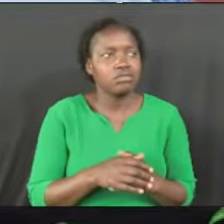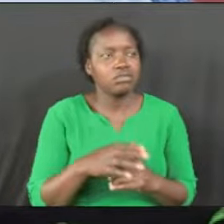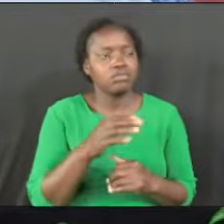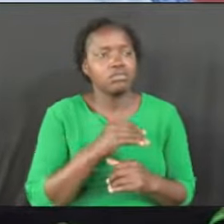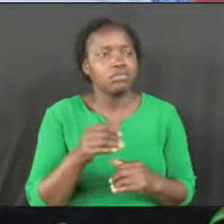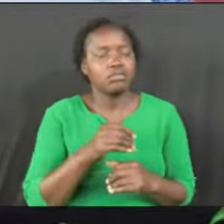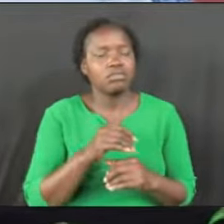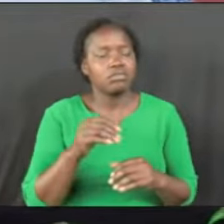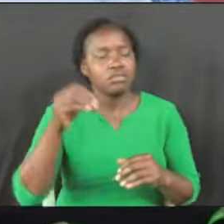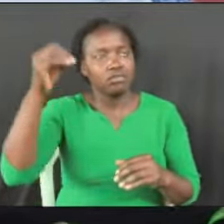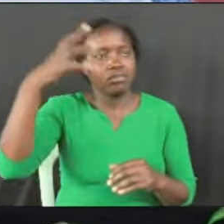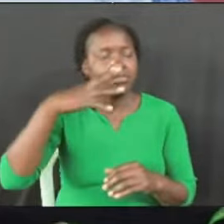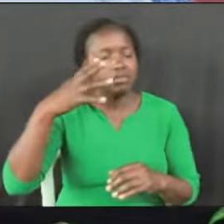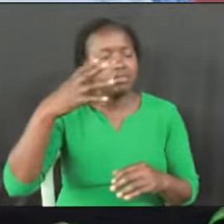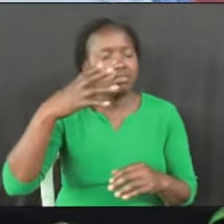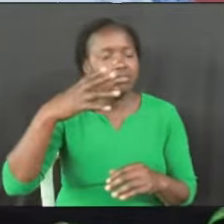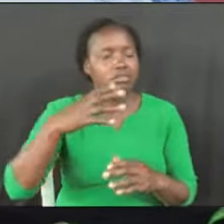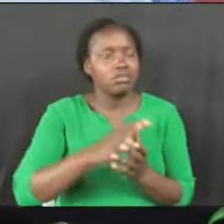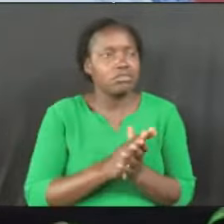of the sun